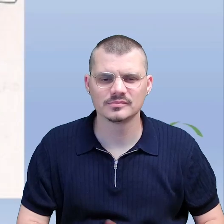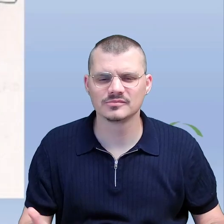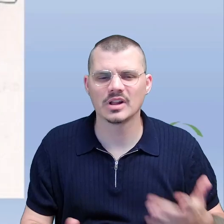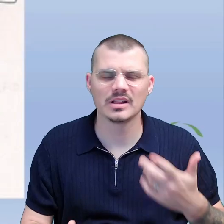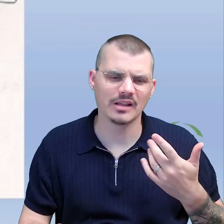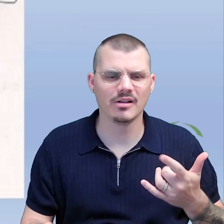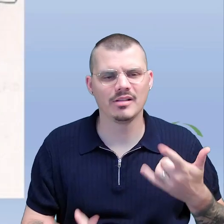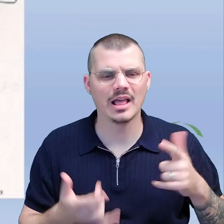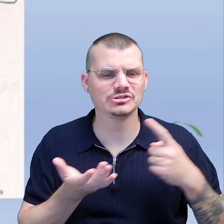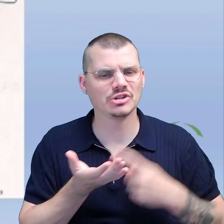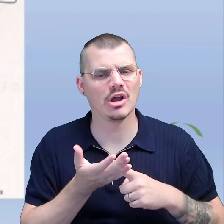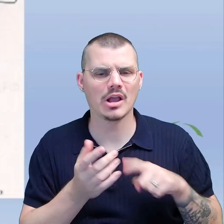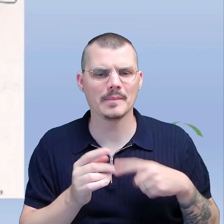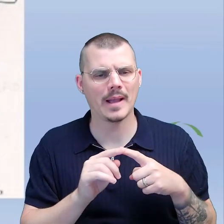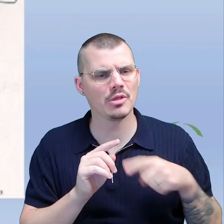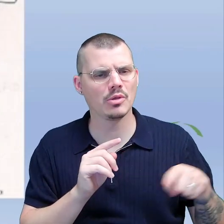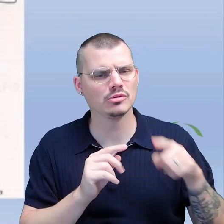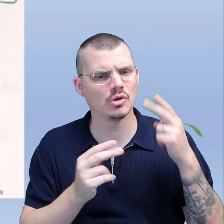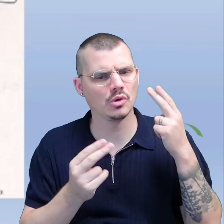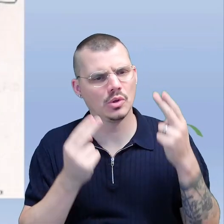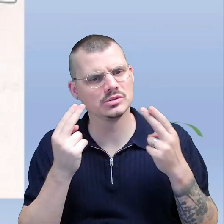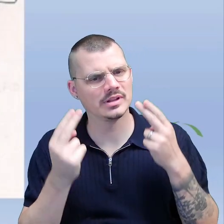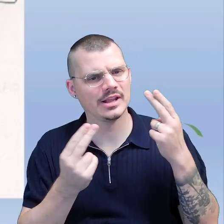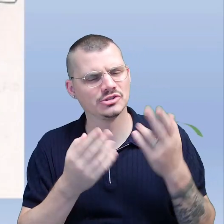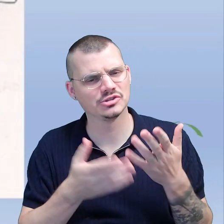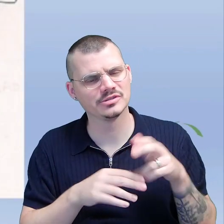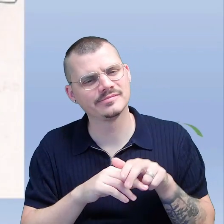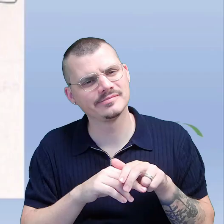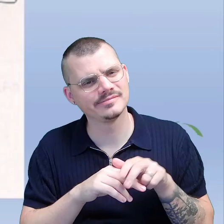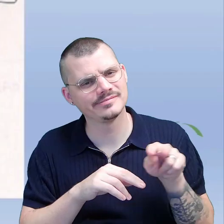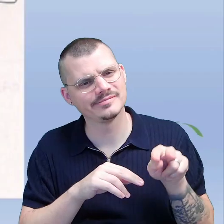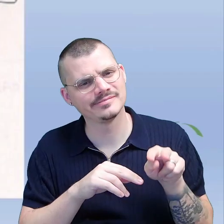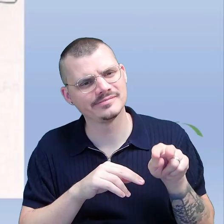So let's talk a little about those hallucinations.